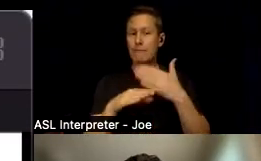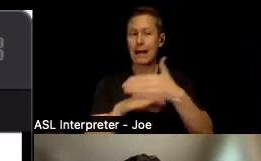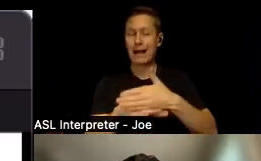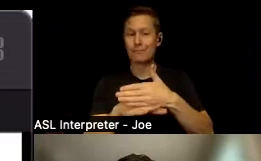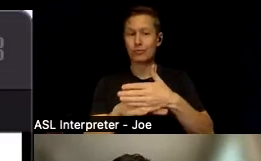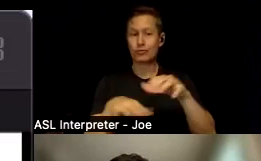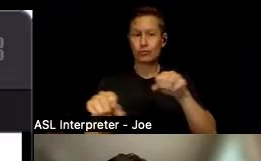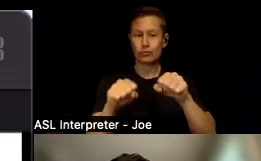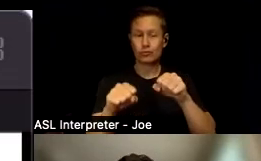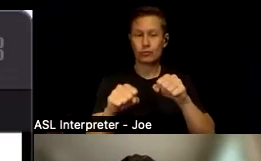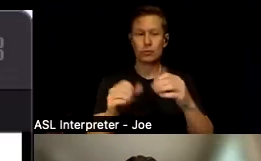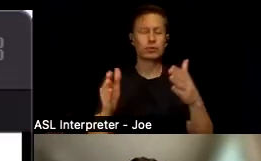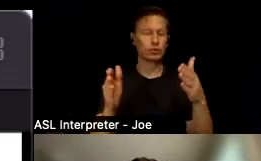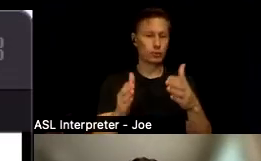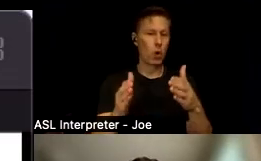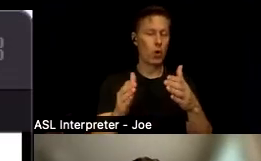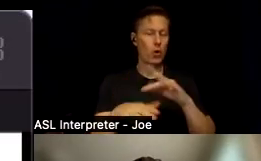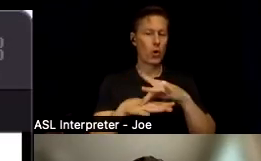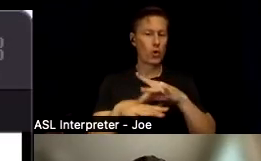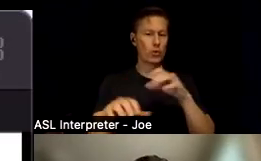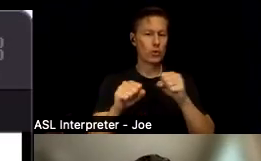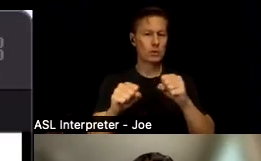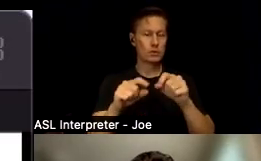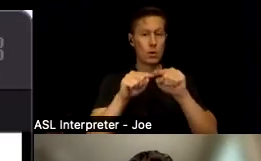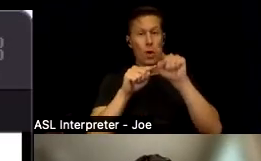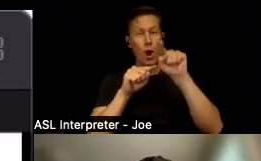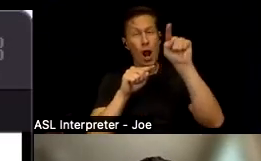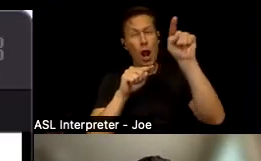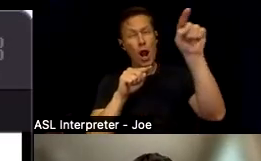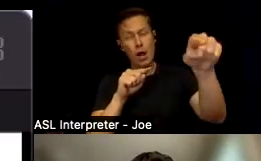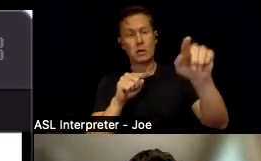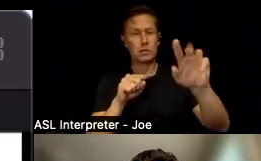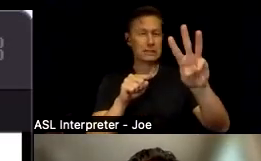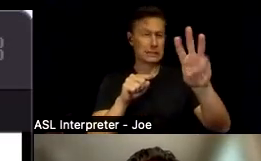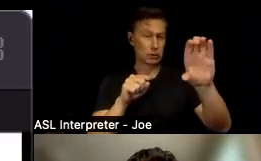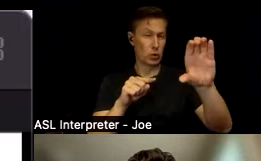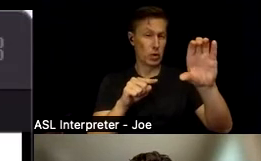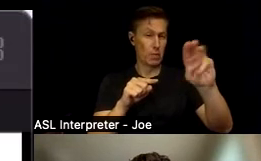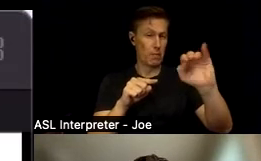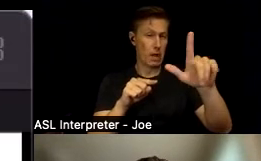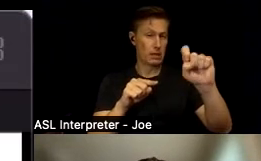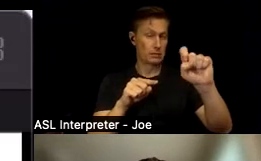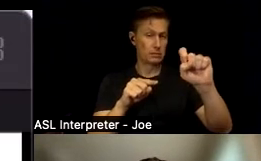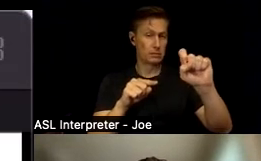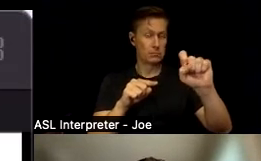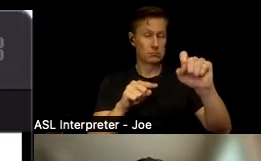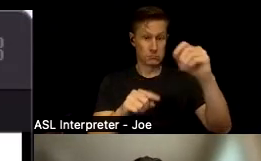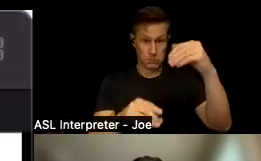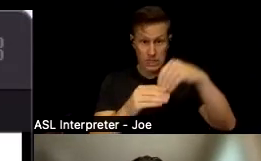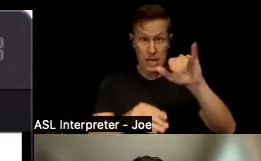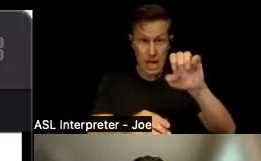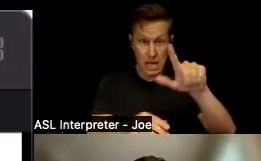small earthquakes triggered by the main shock at distances of over 600 miles, so in Yellowstone. And so this opened a new